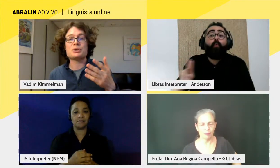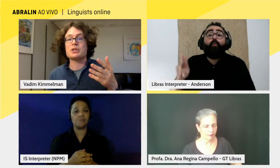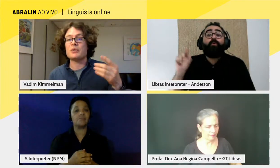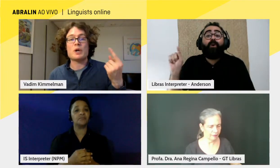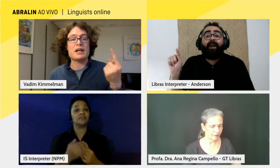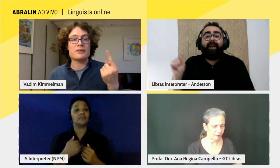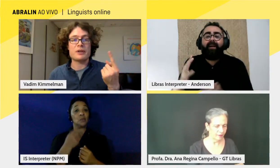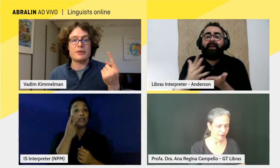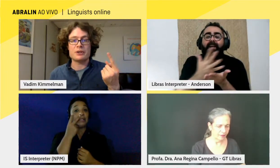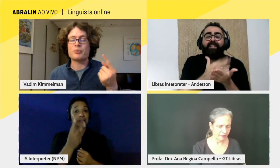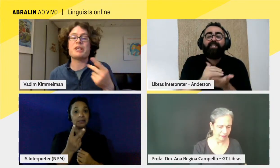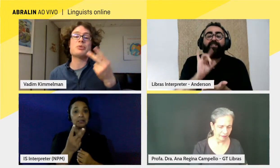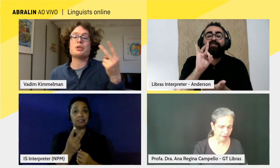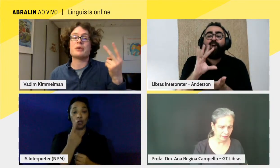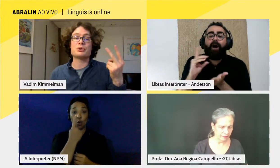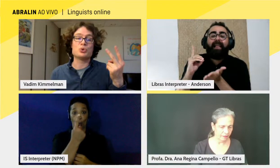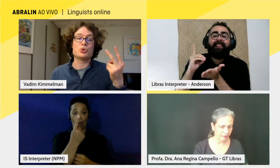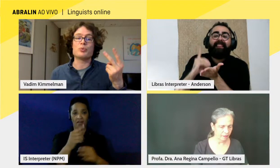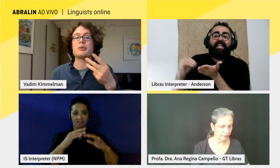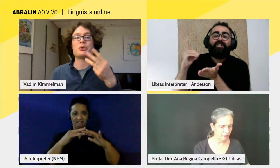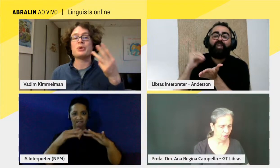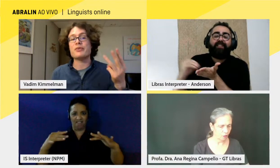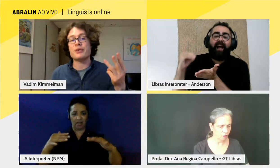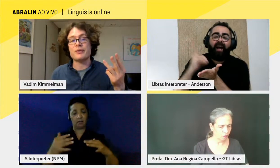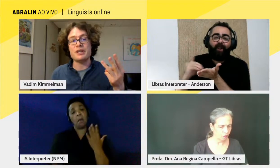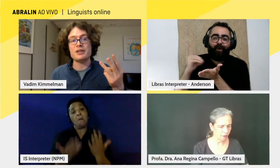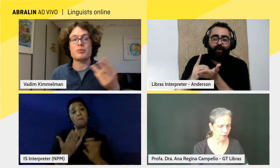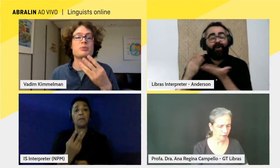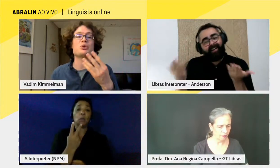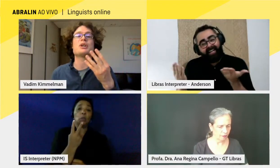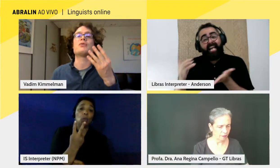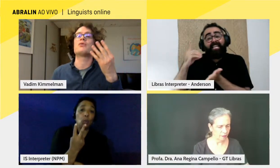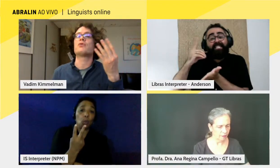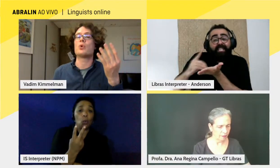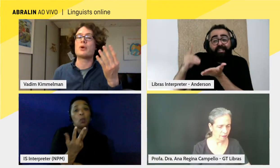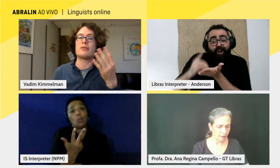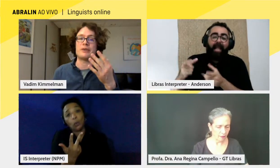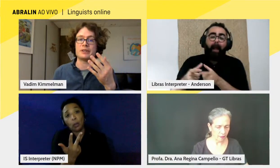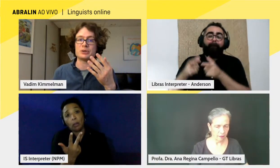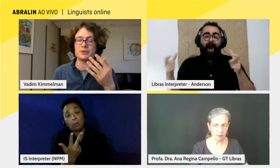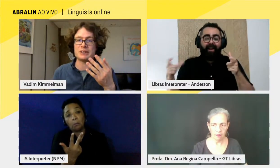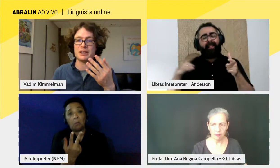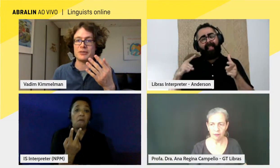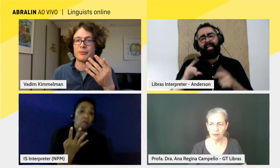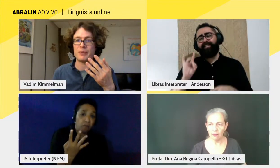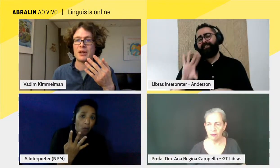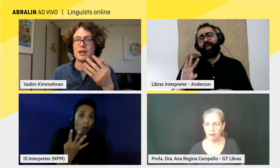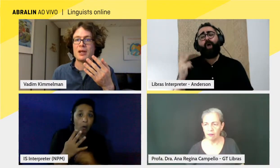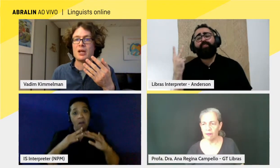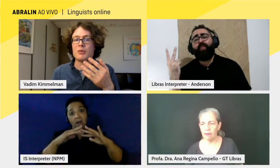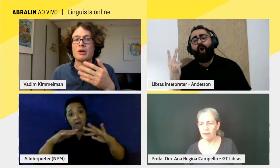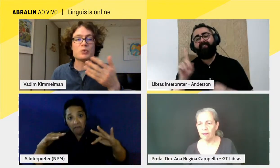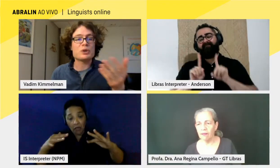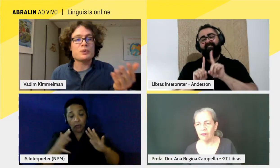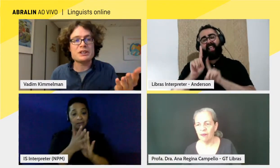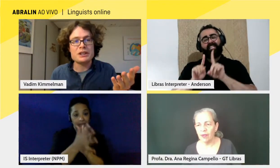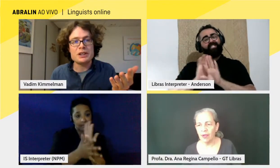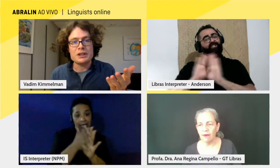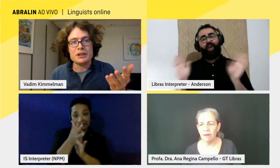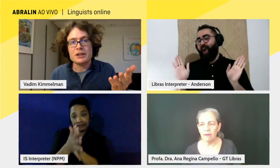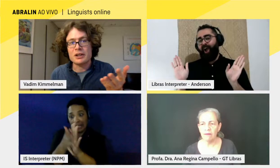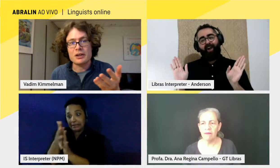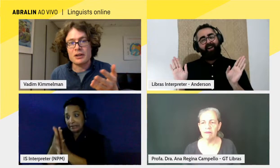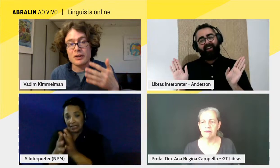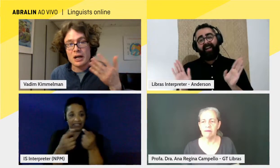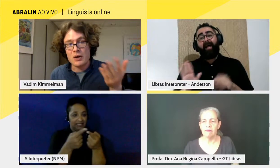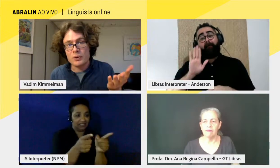have is usually one variant, or maybe you have two, maybe you have three, maybe you have four variants of a sign. But what we